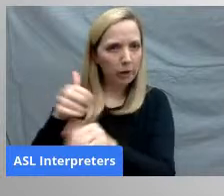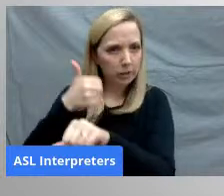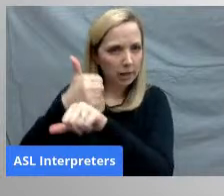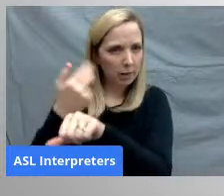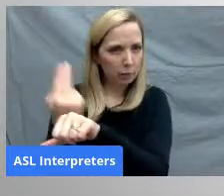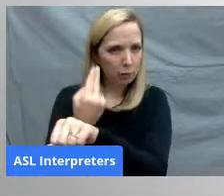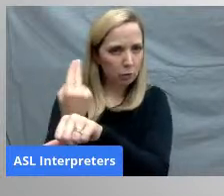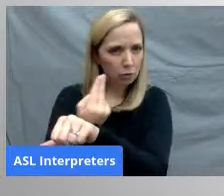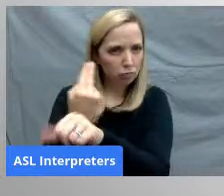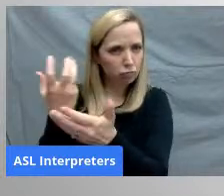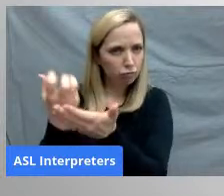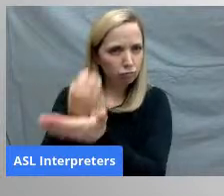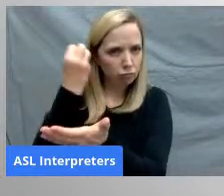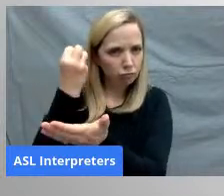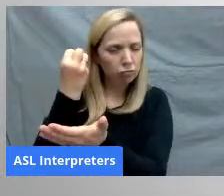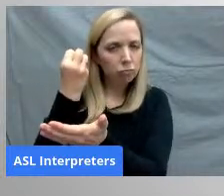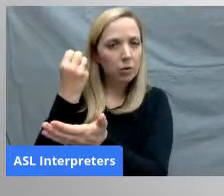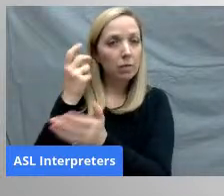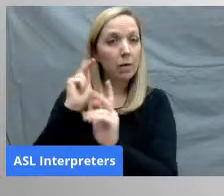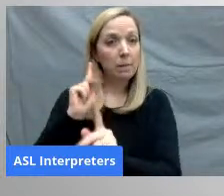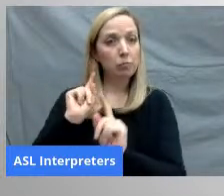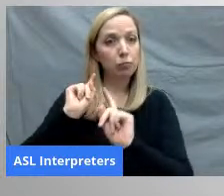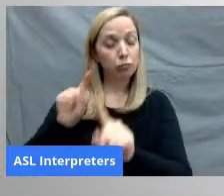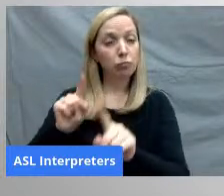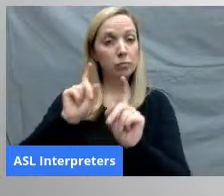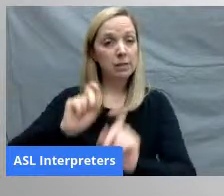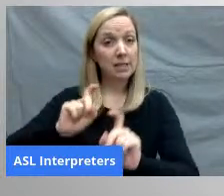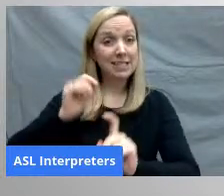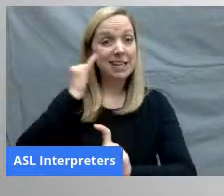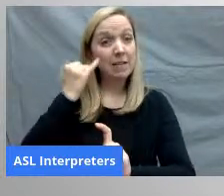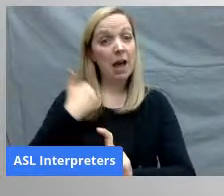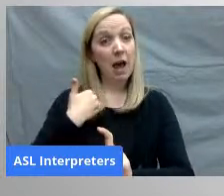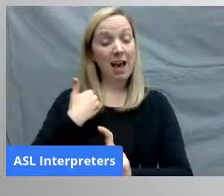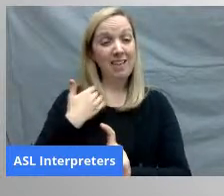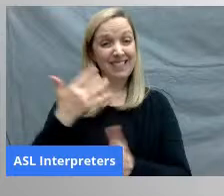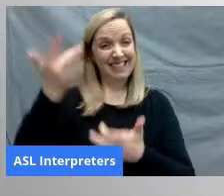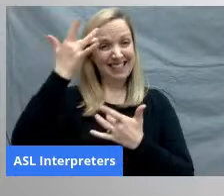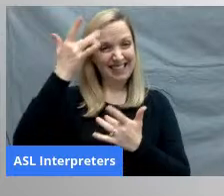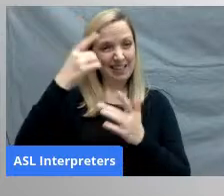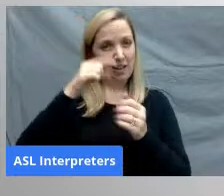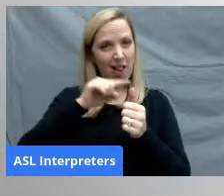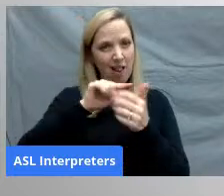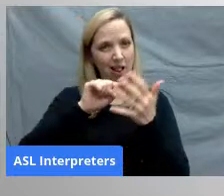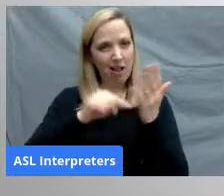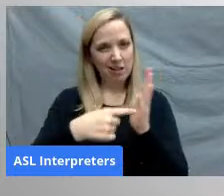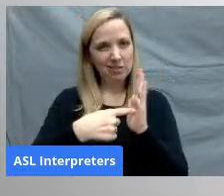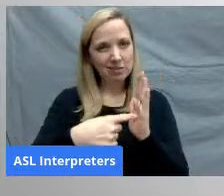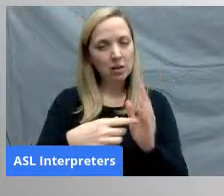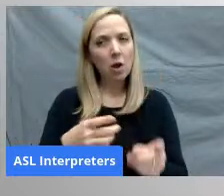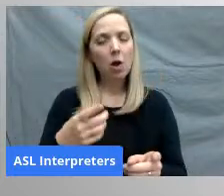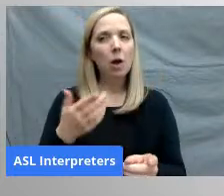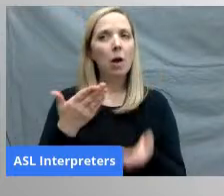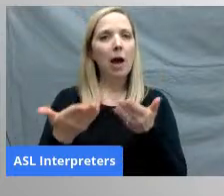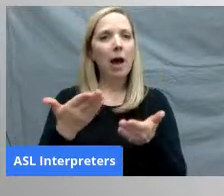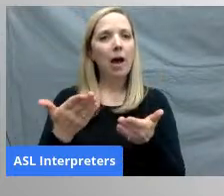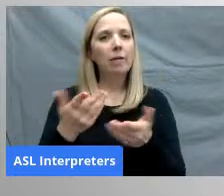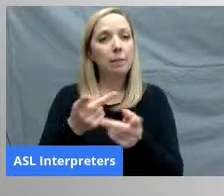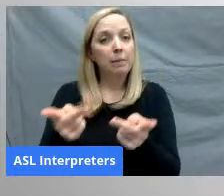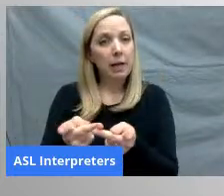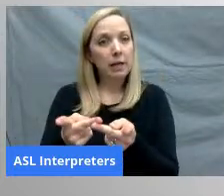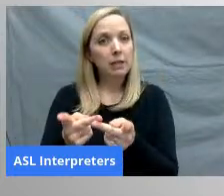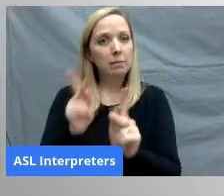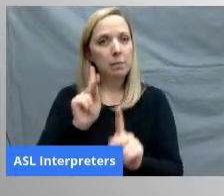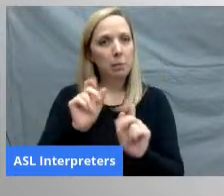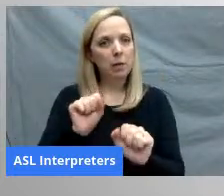testing when they are people that present symptomatic, is something that we may need just additional help on. But I know we have